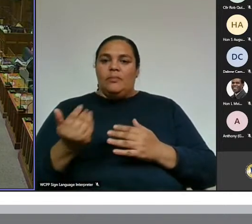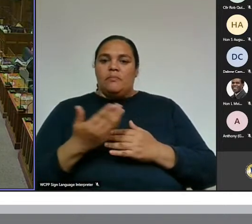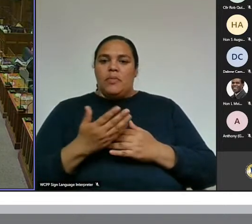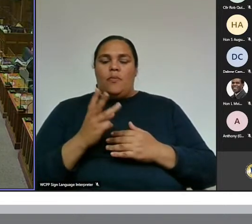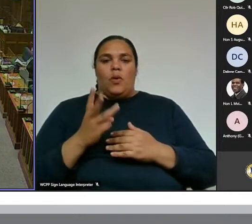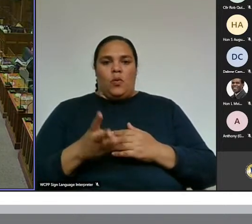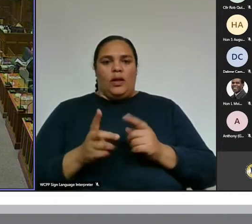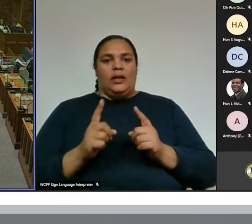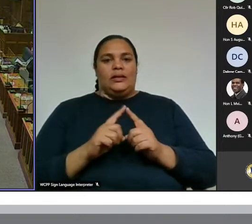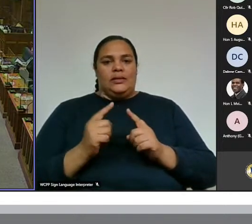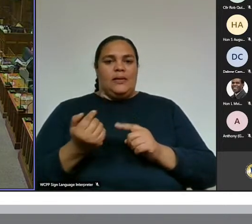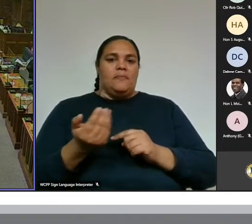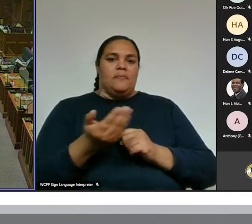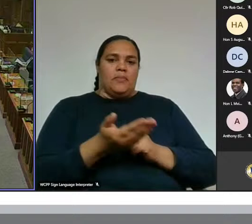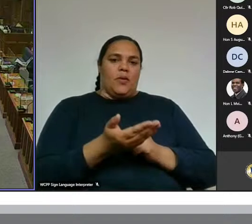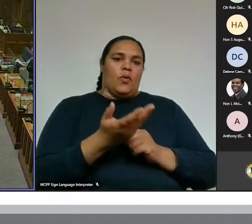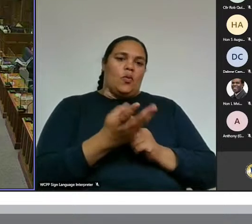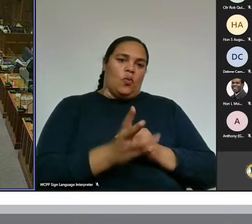submitted a submission